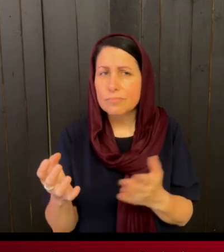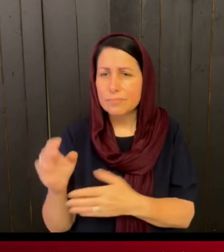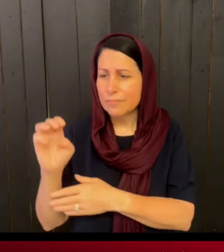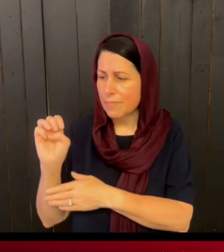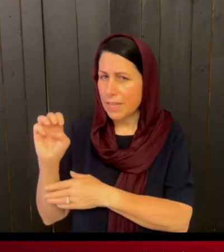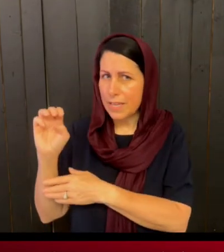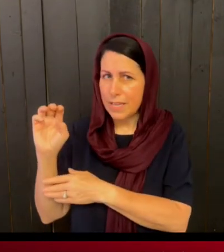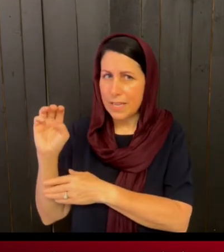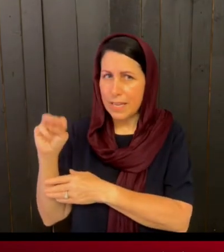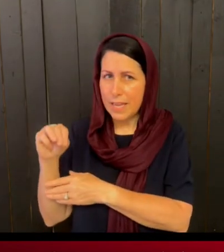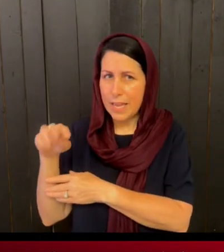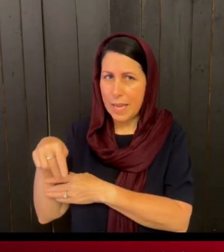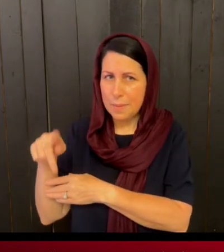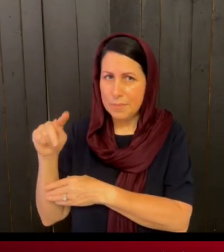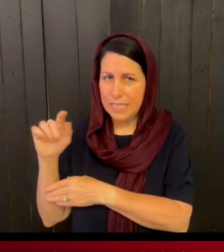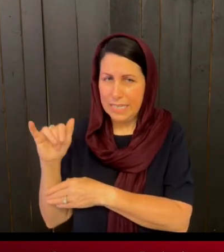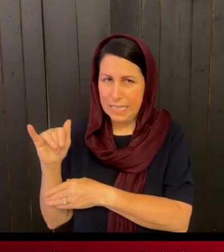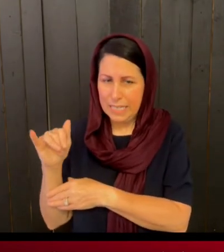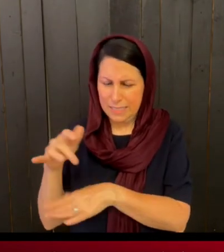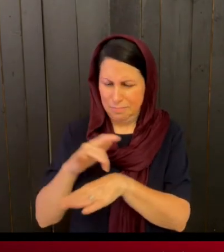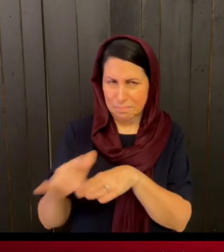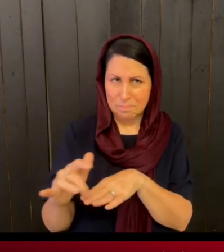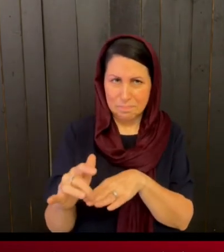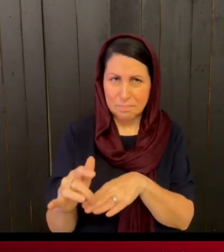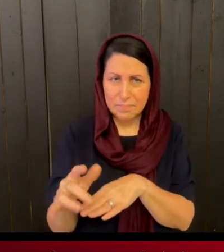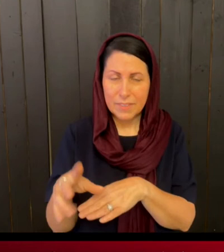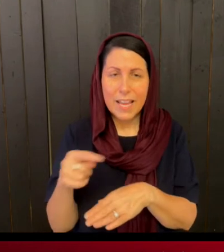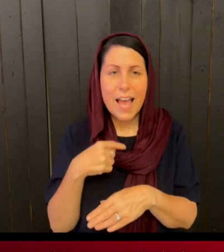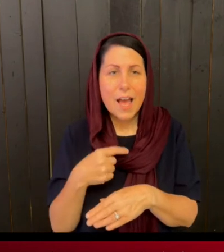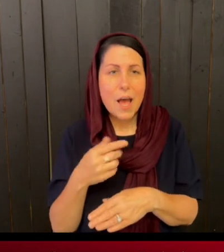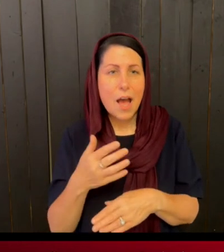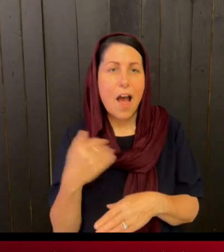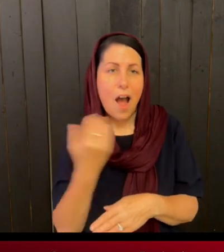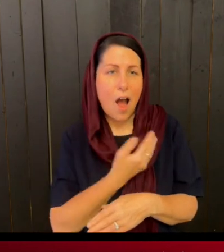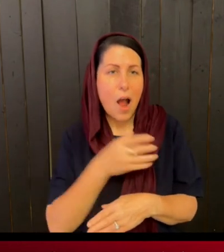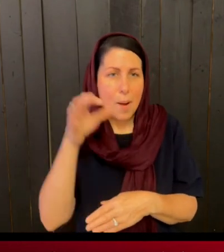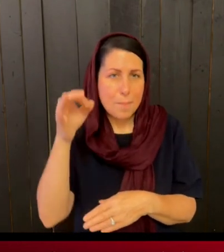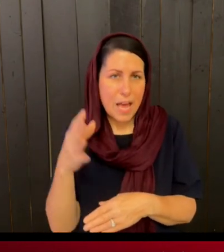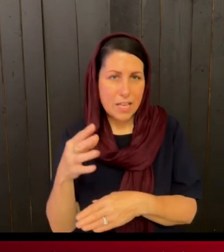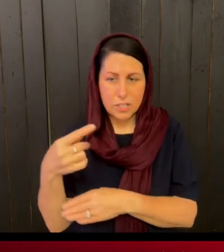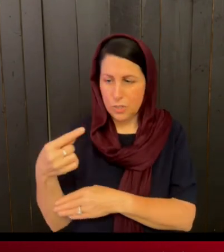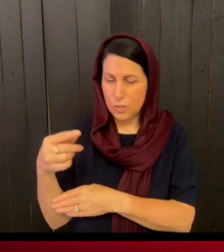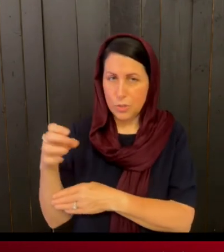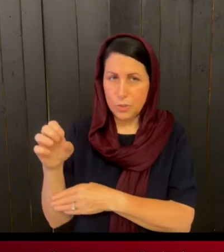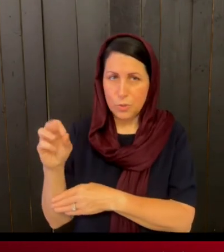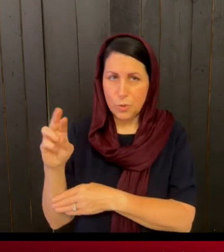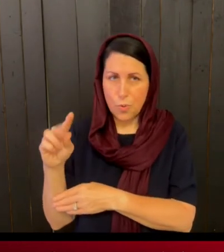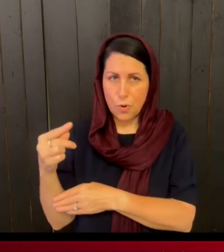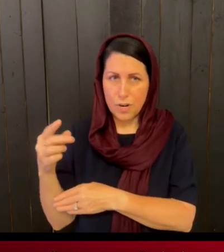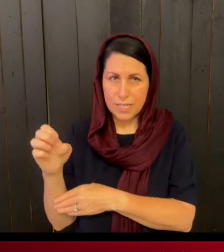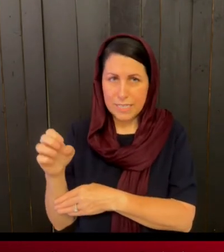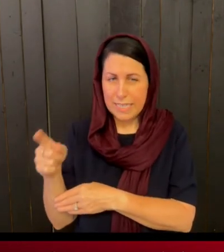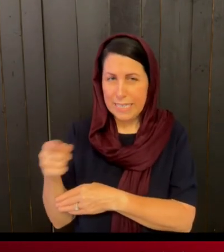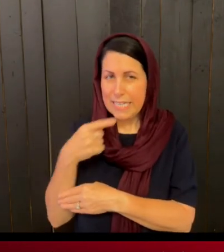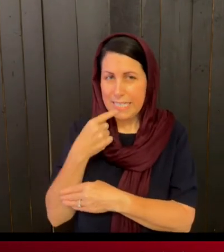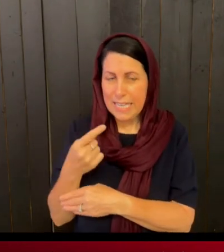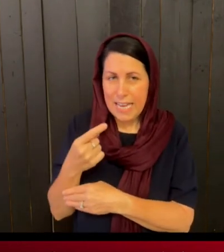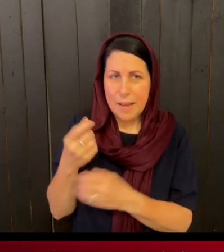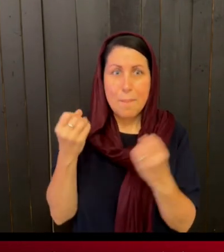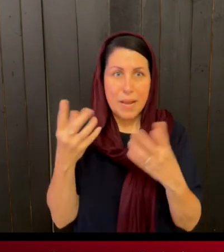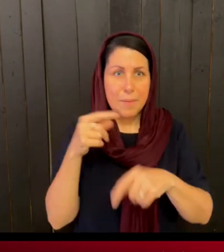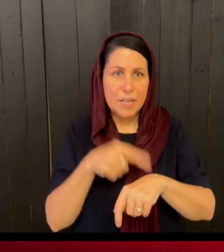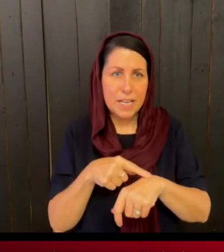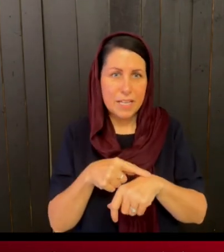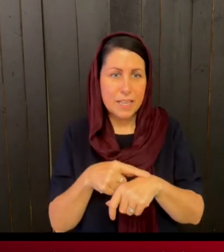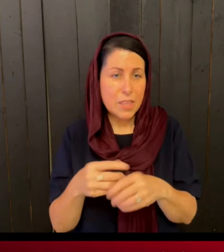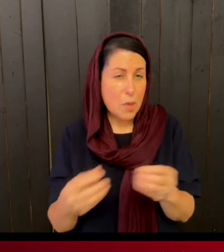here. Hopefully I can quote him right. I know I can get the gist of it, but Pastor George, I've heard him say several times something like this: the more